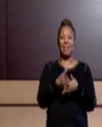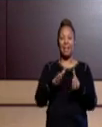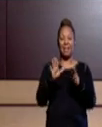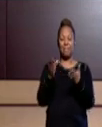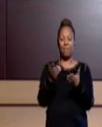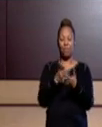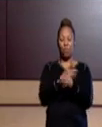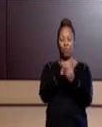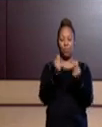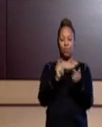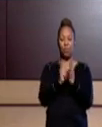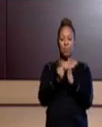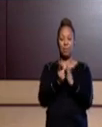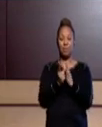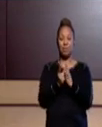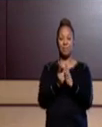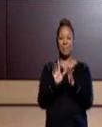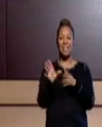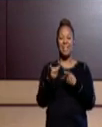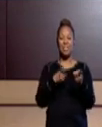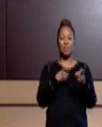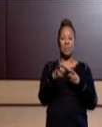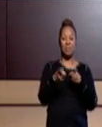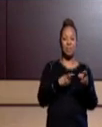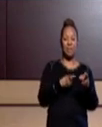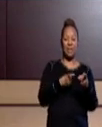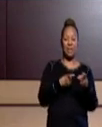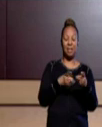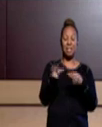few minutes to address you spiritually.